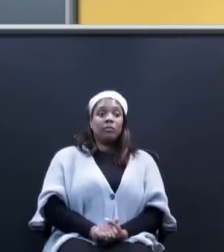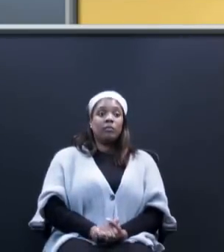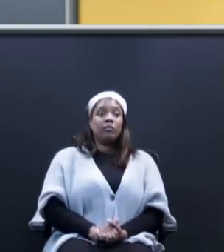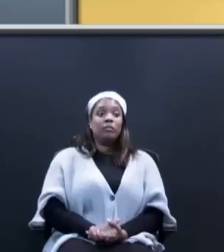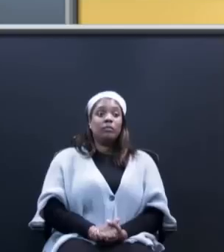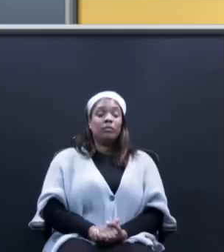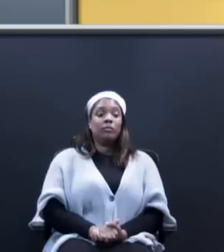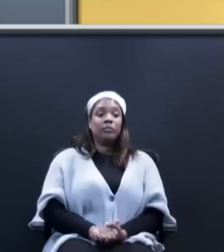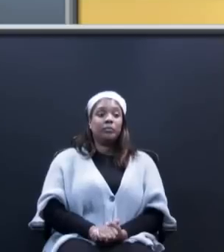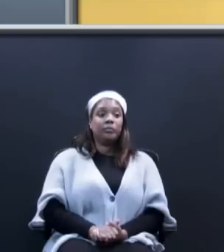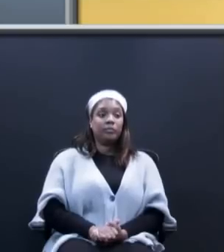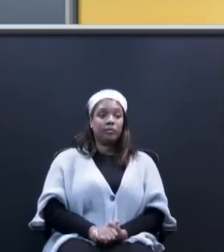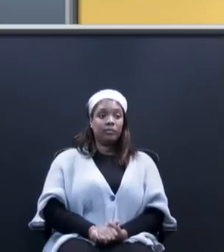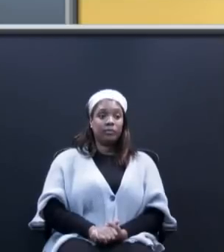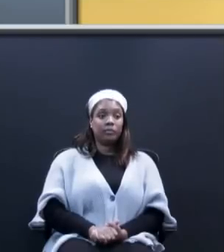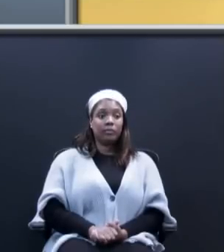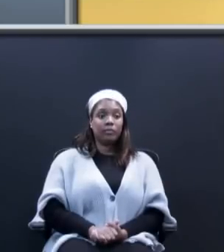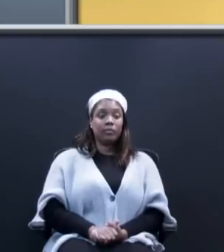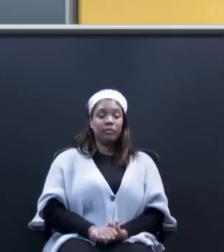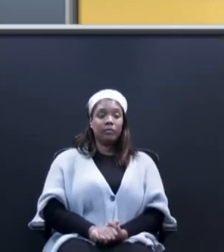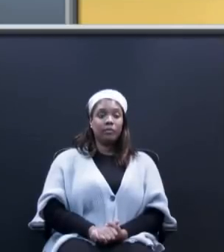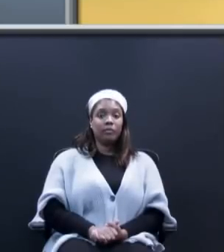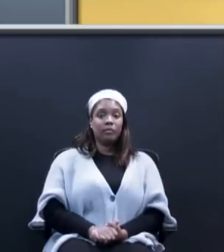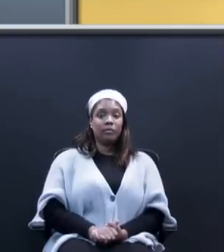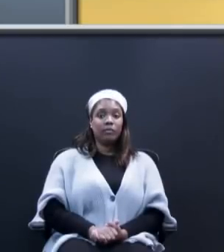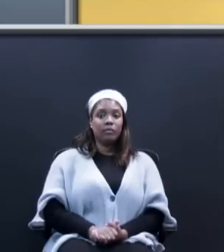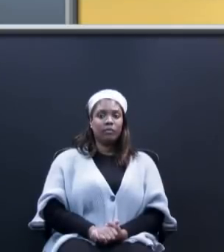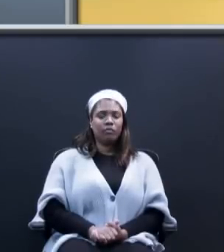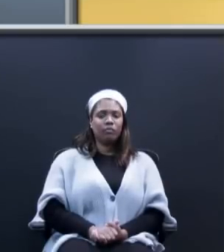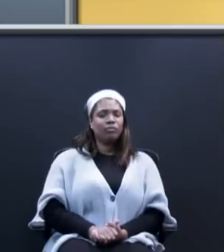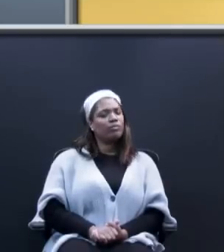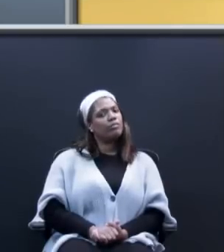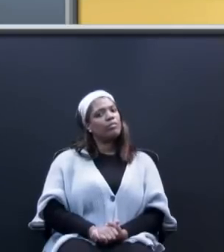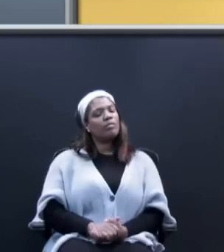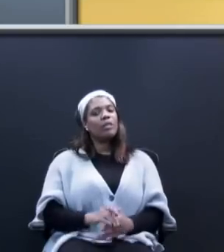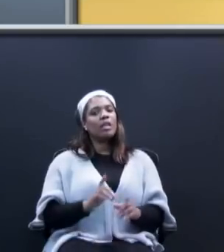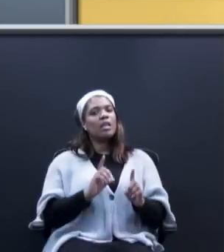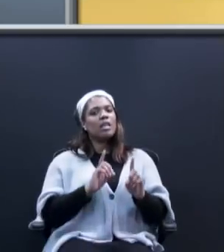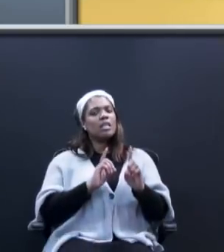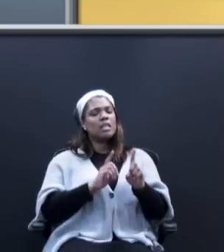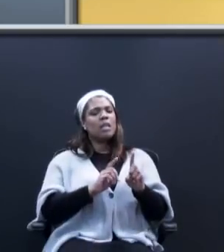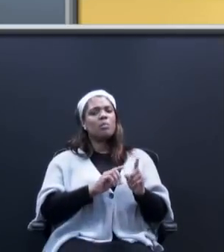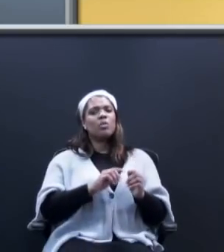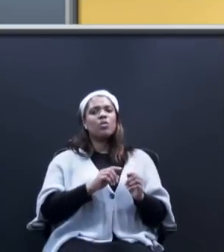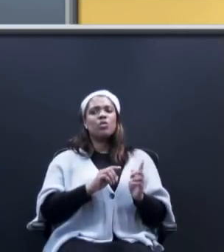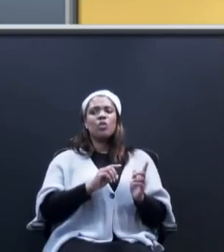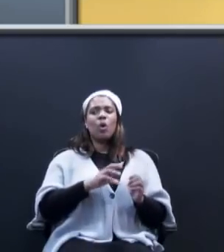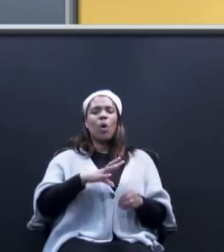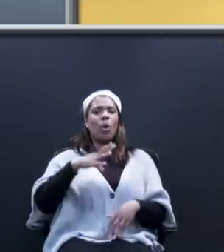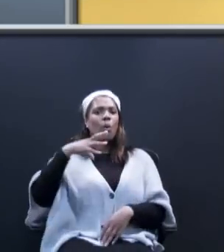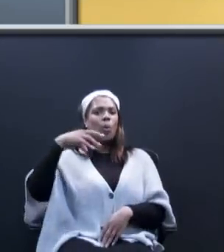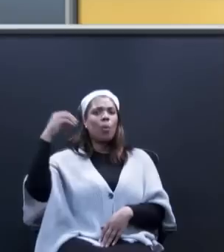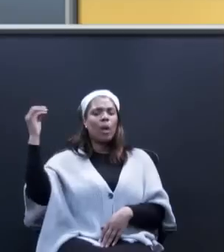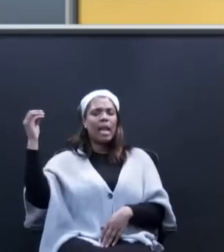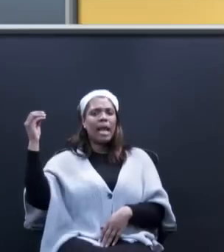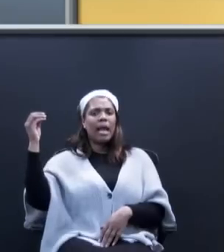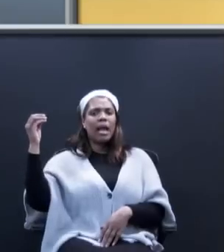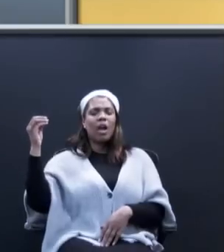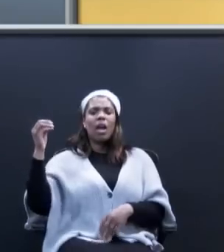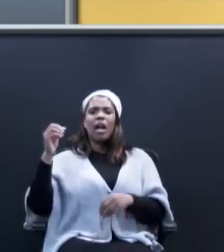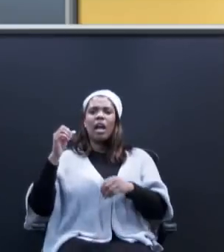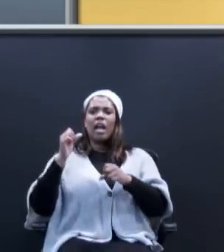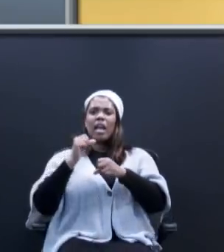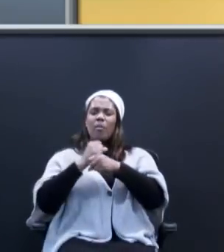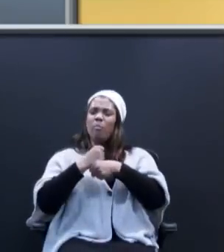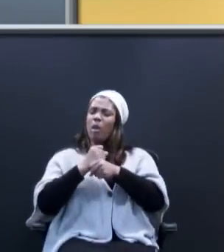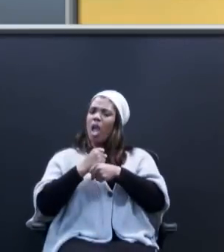13. Okay, read it. And they went and found as he had said unto them, and they made ready the Passover. We're still talking